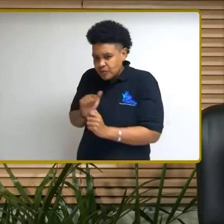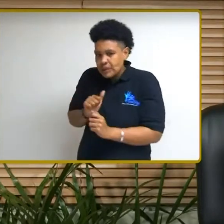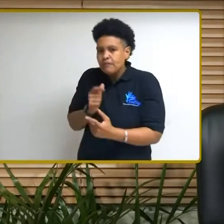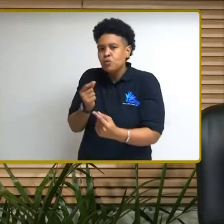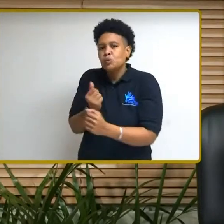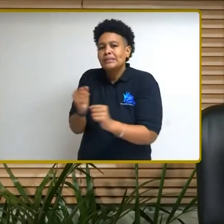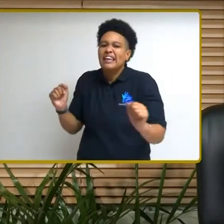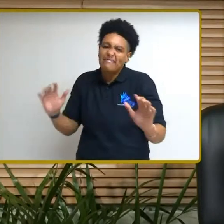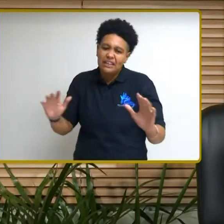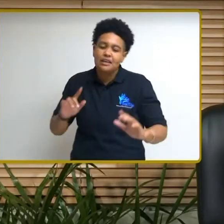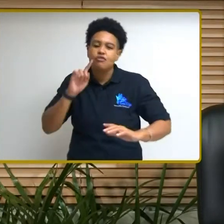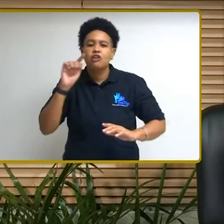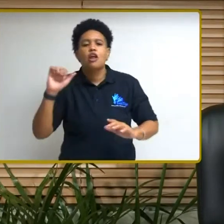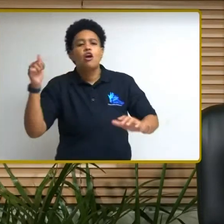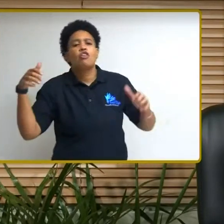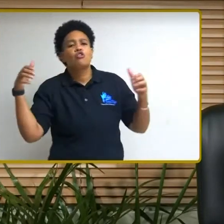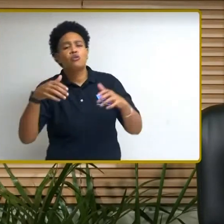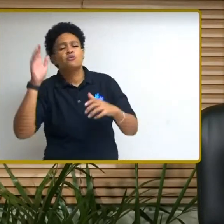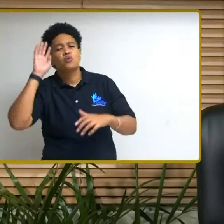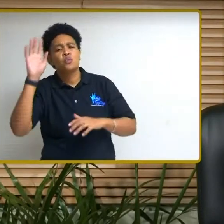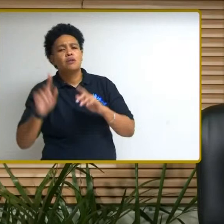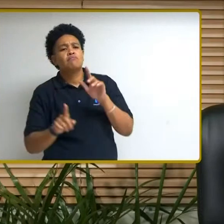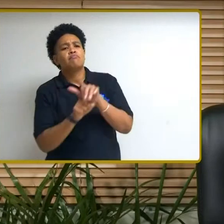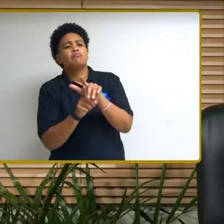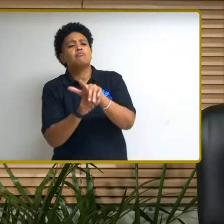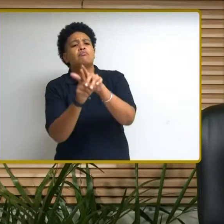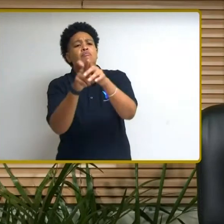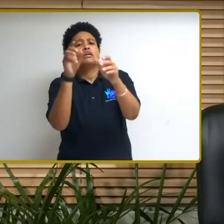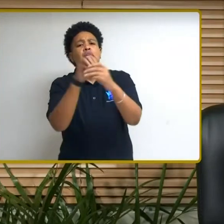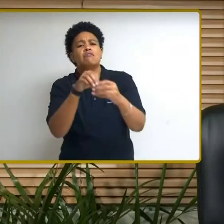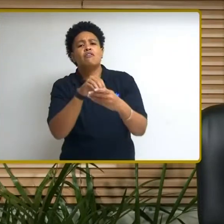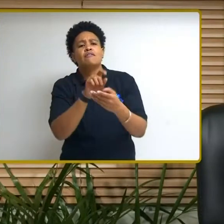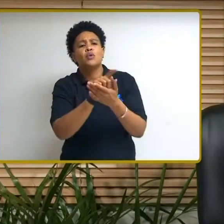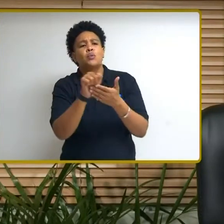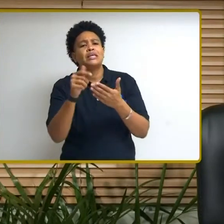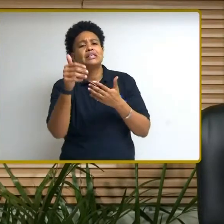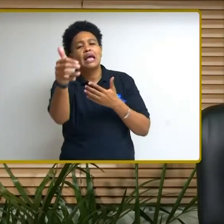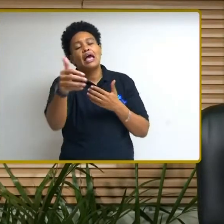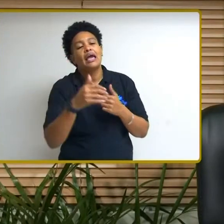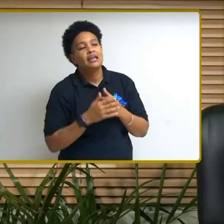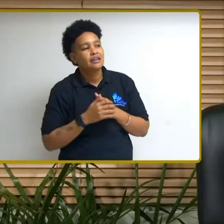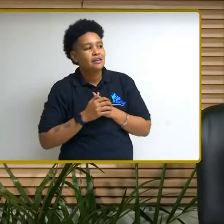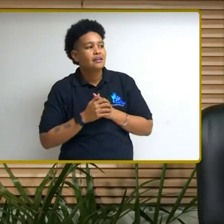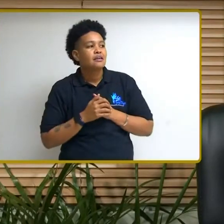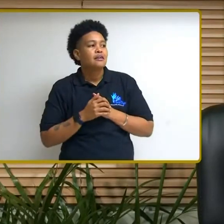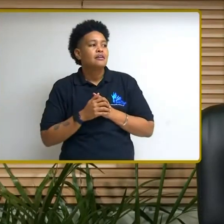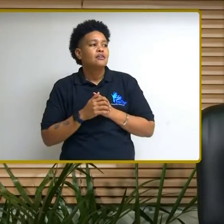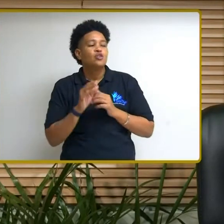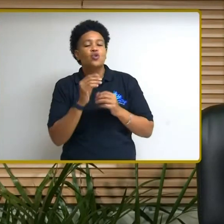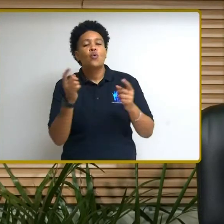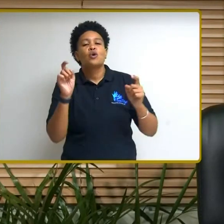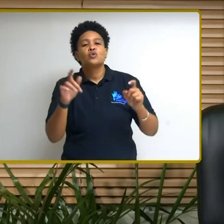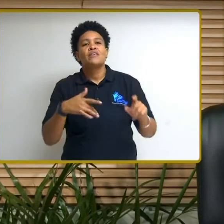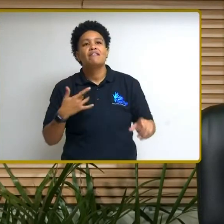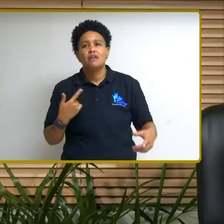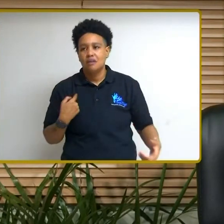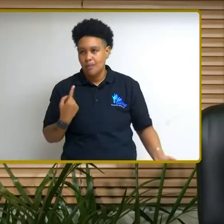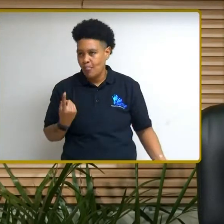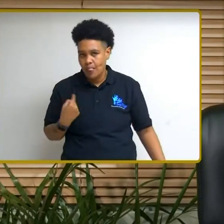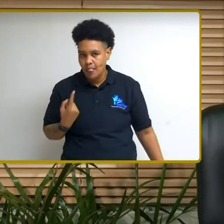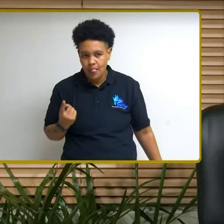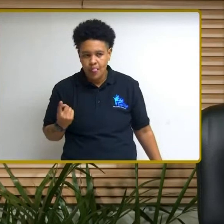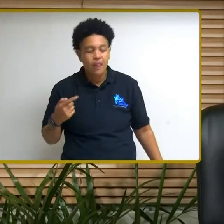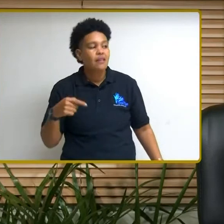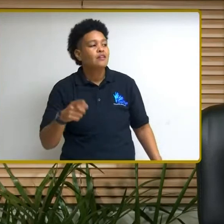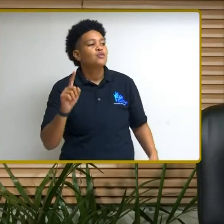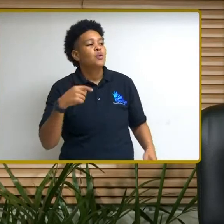safely. There are other groups that will come in the weeks to come, and so no one should feel left out. But